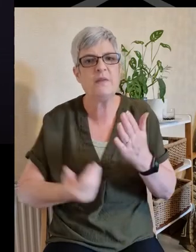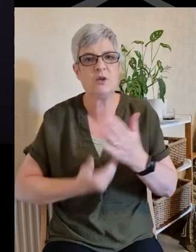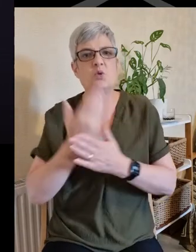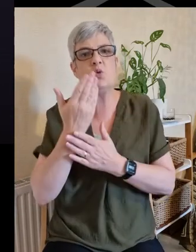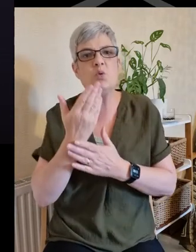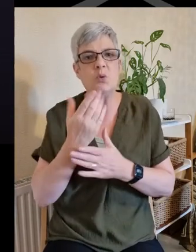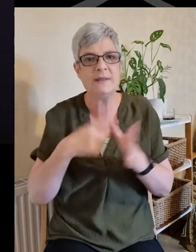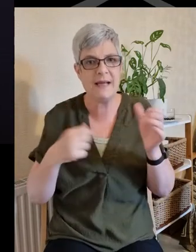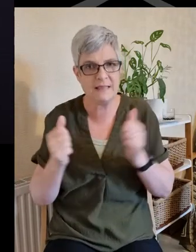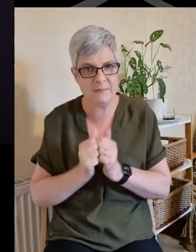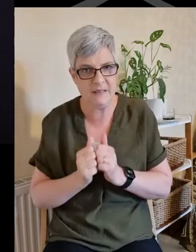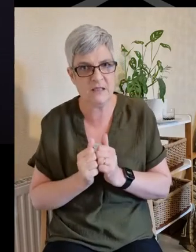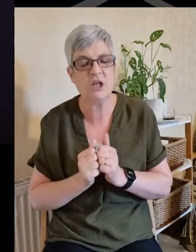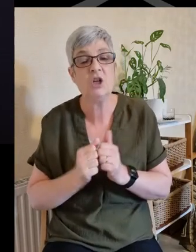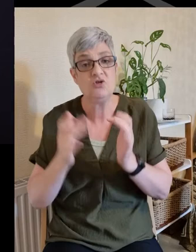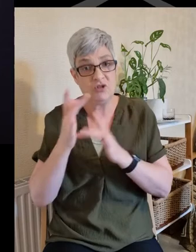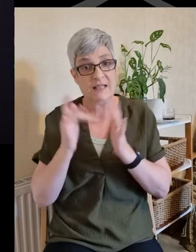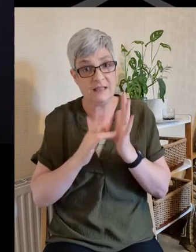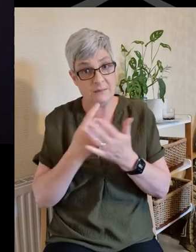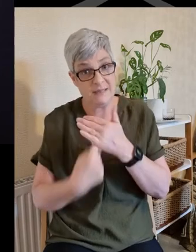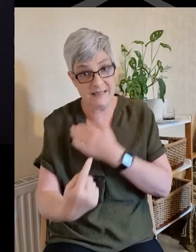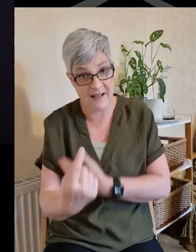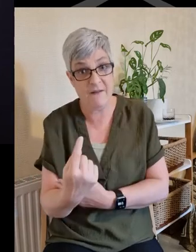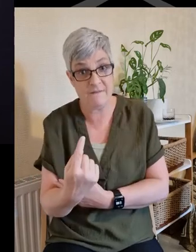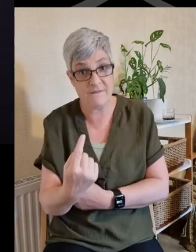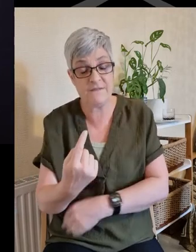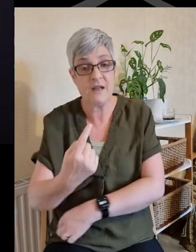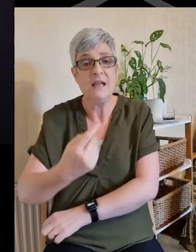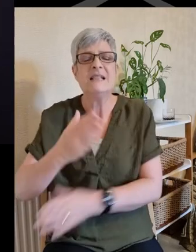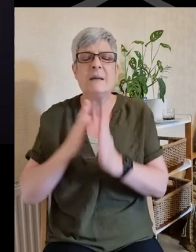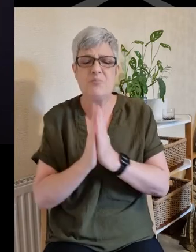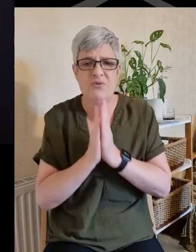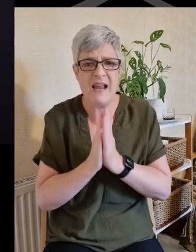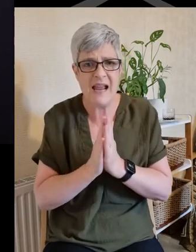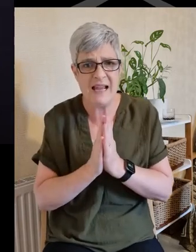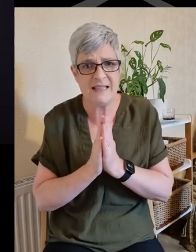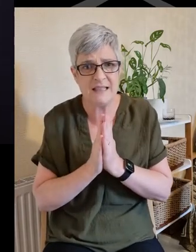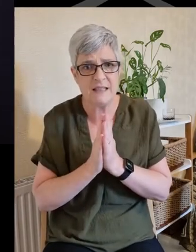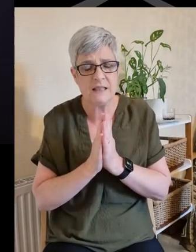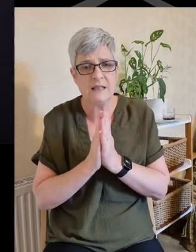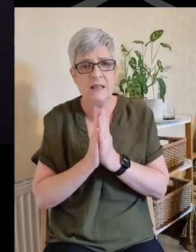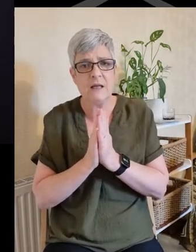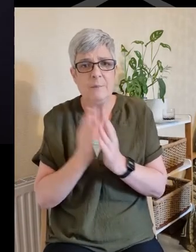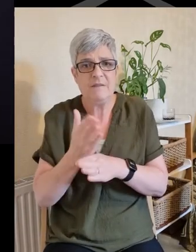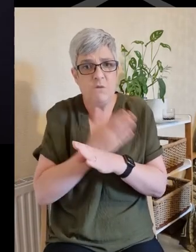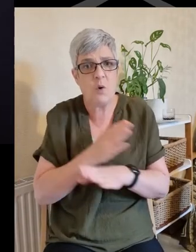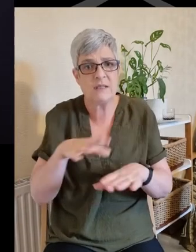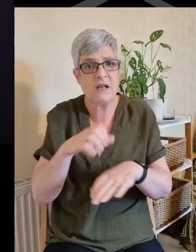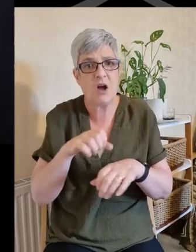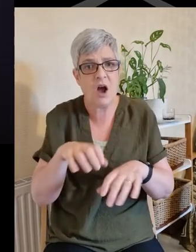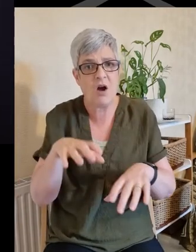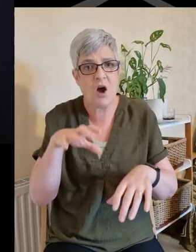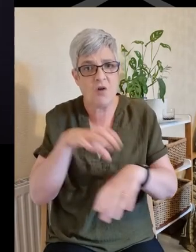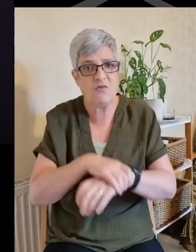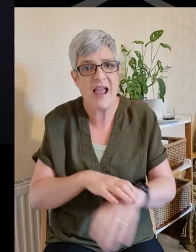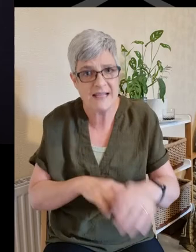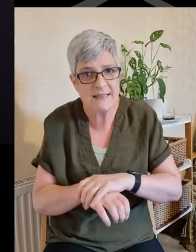Testament, and Jesus himself, and as he prayed on the eve of his arrest and